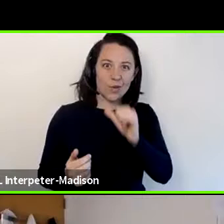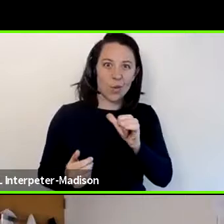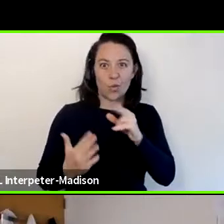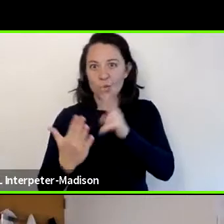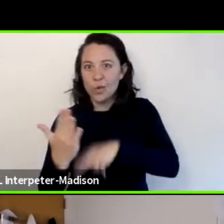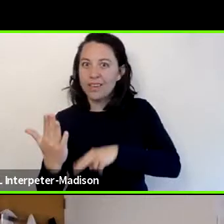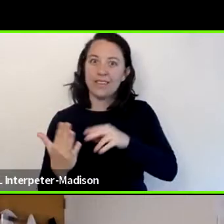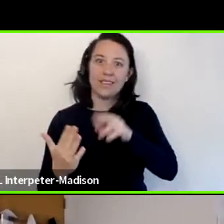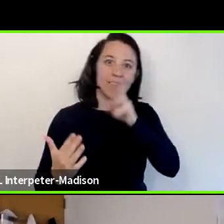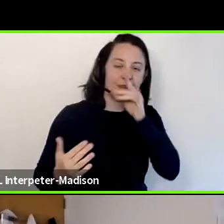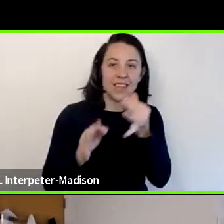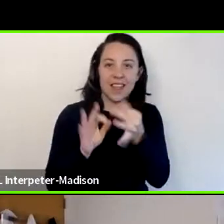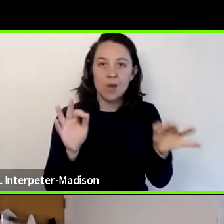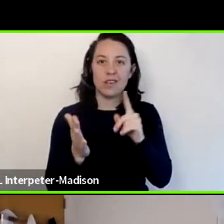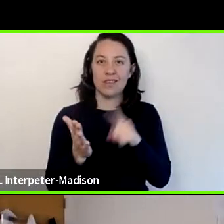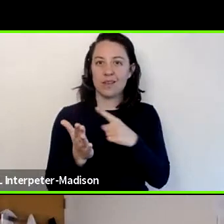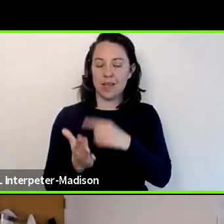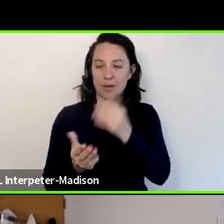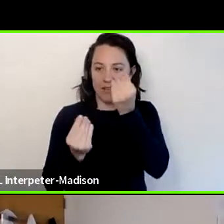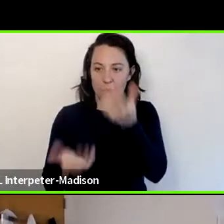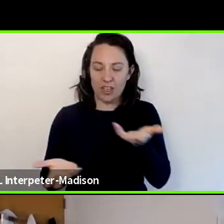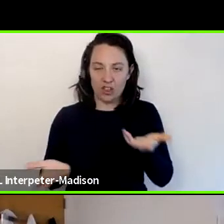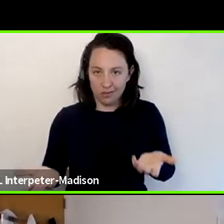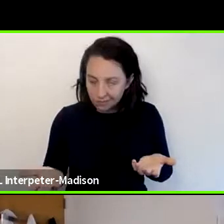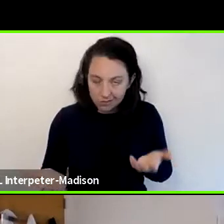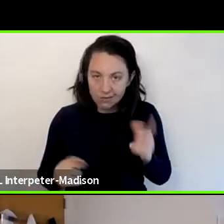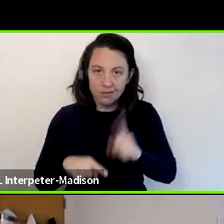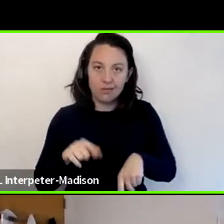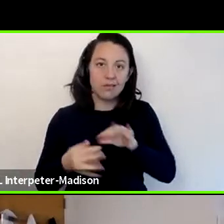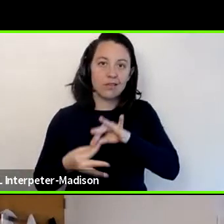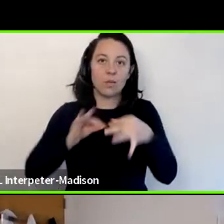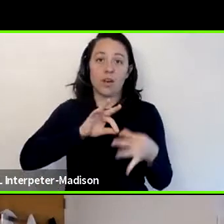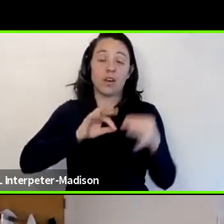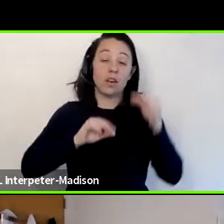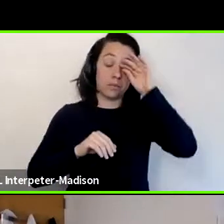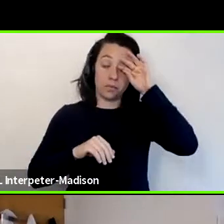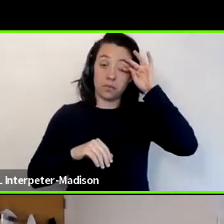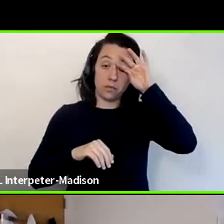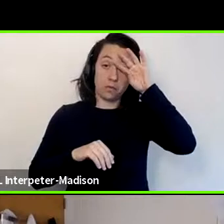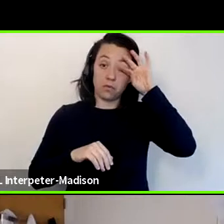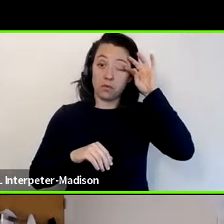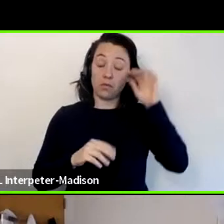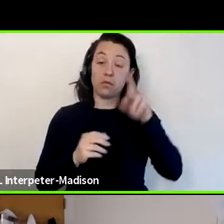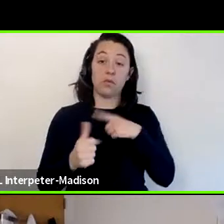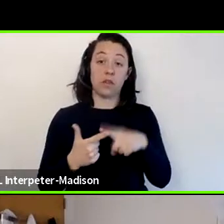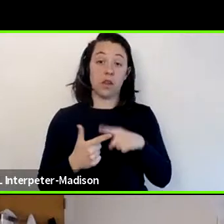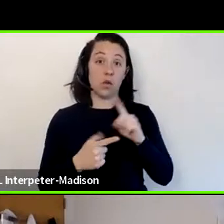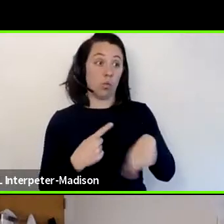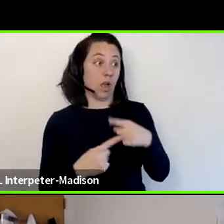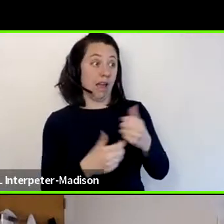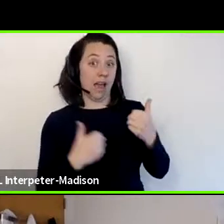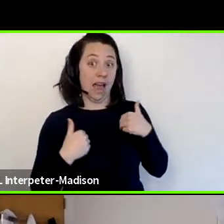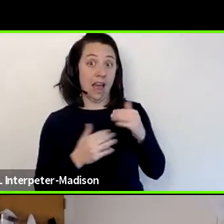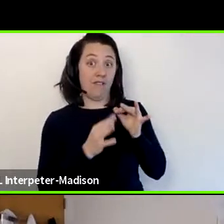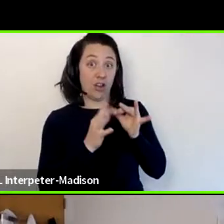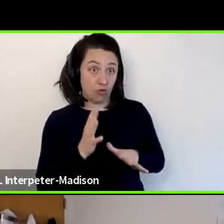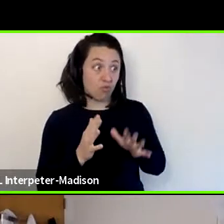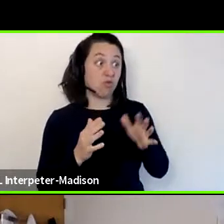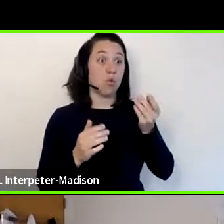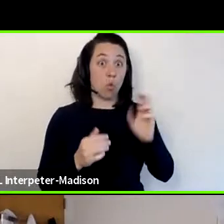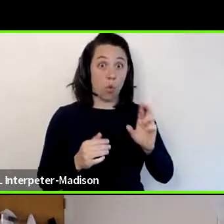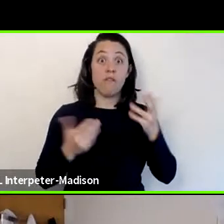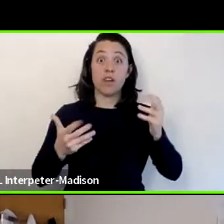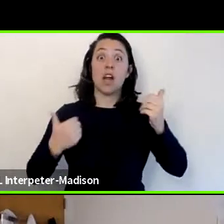get the information that's needed. And then once they've got that, then I think the question is, what about when they get to the site? Are